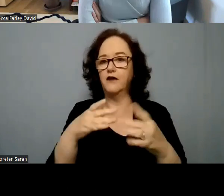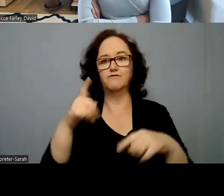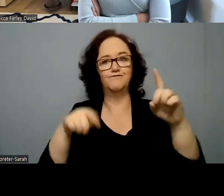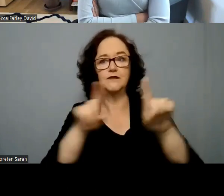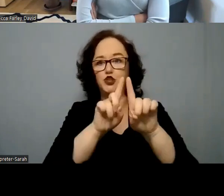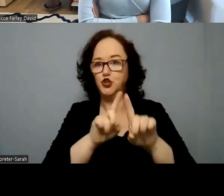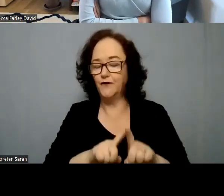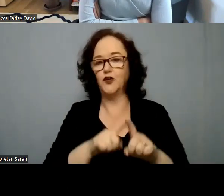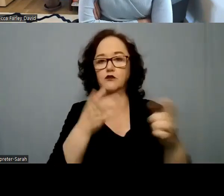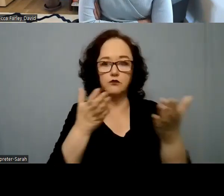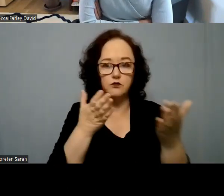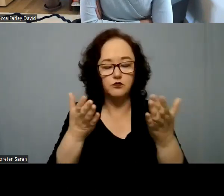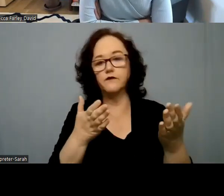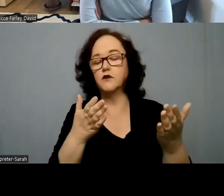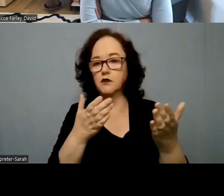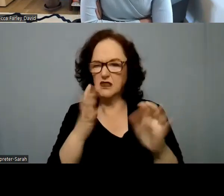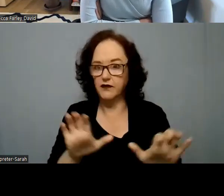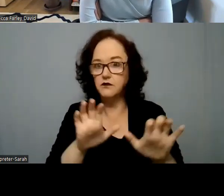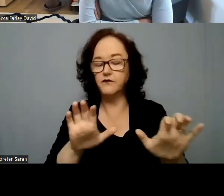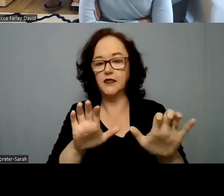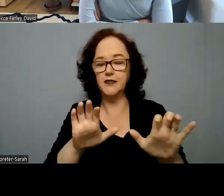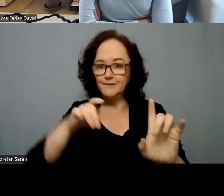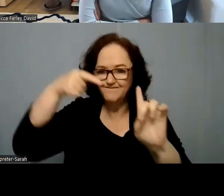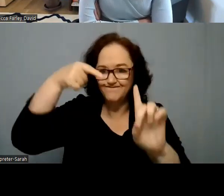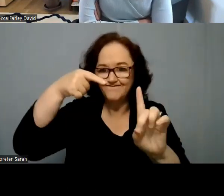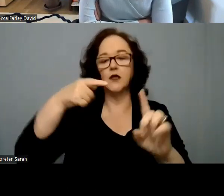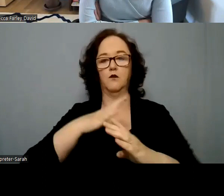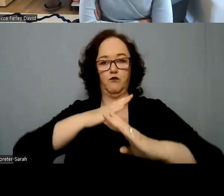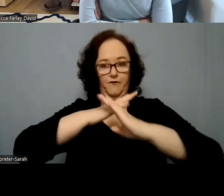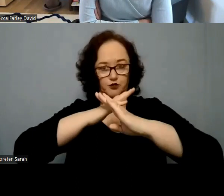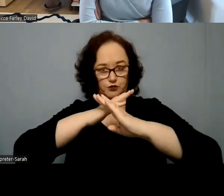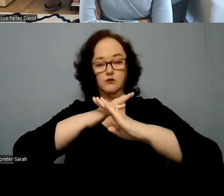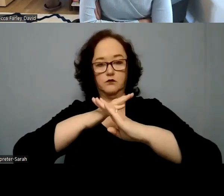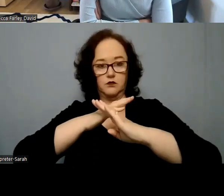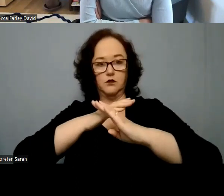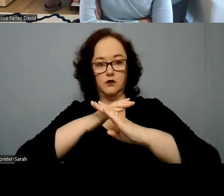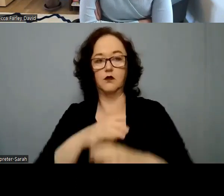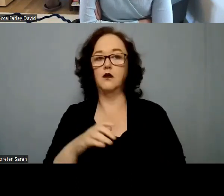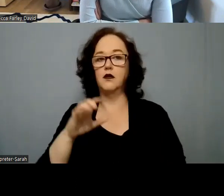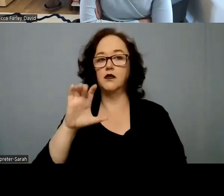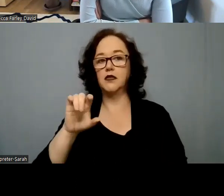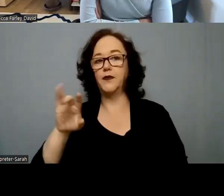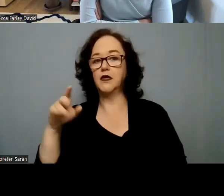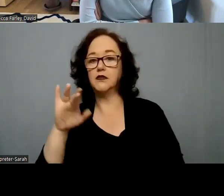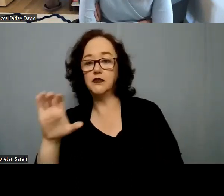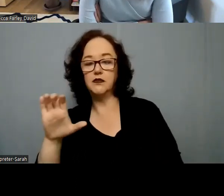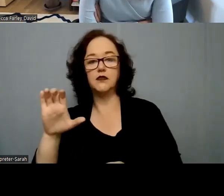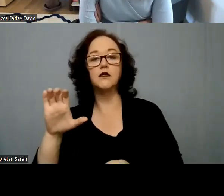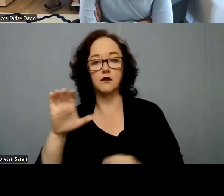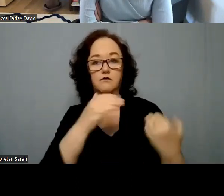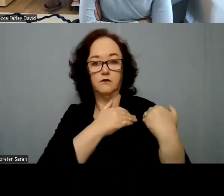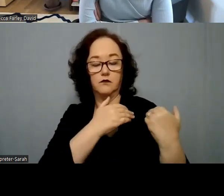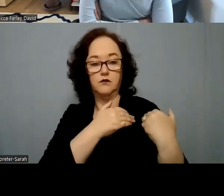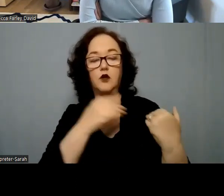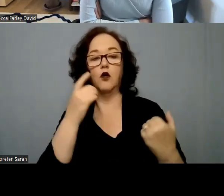services targeted at prevention. So CCBHCs are held to account for engaging people